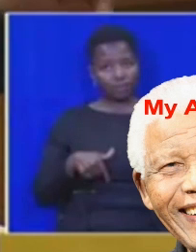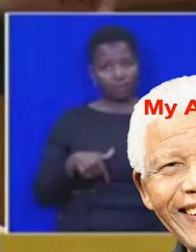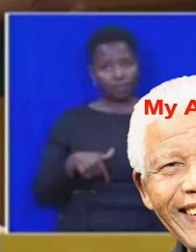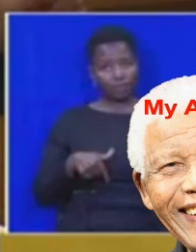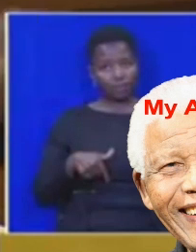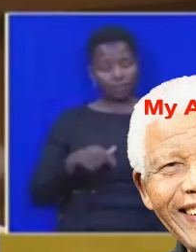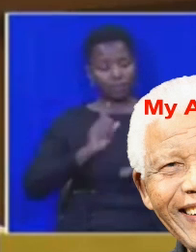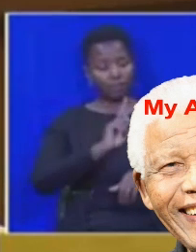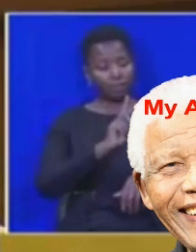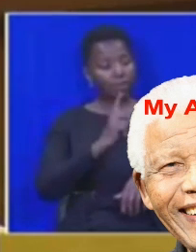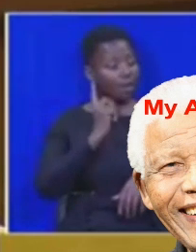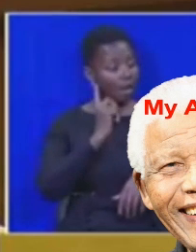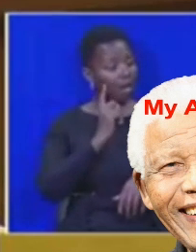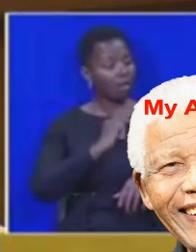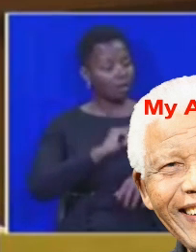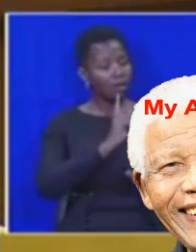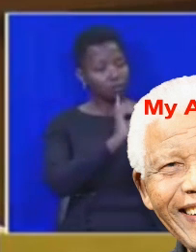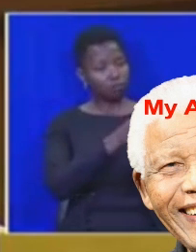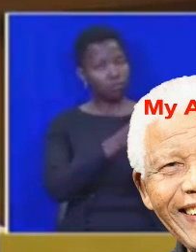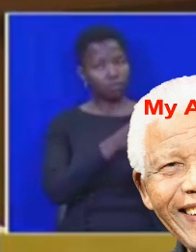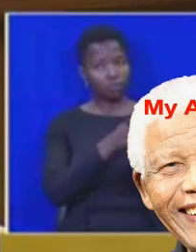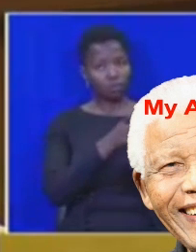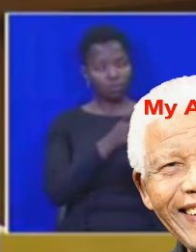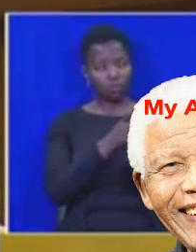No, lalela nguphendule.